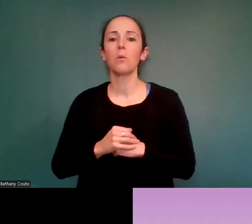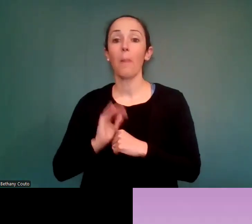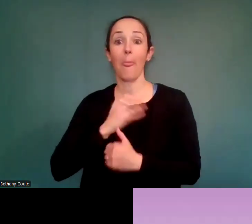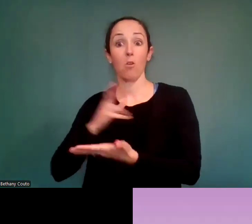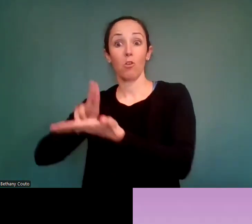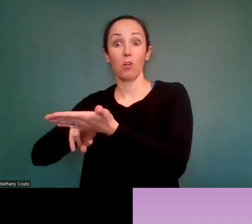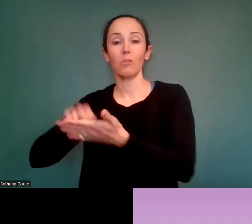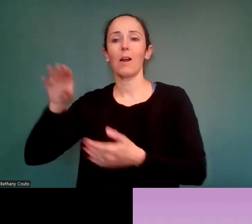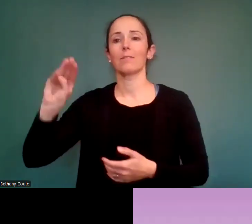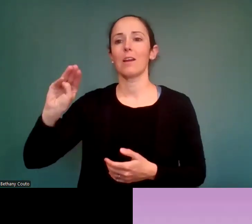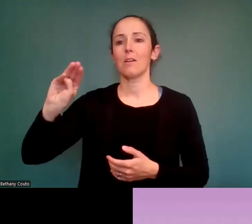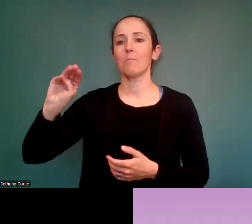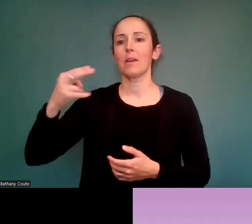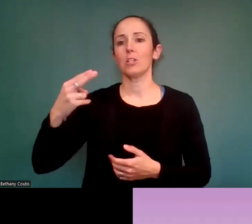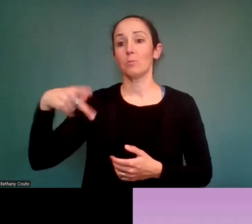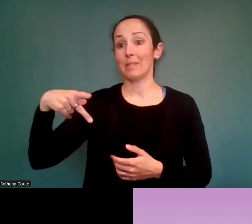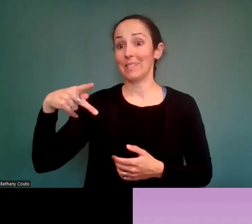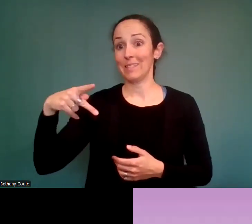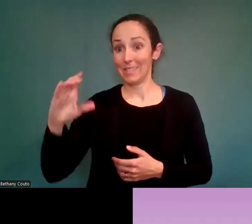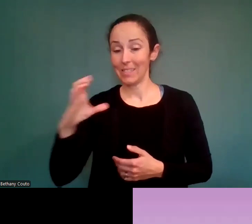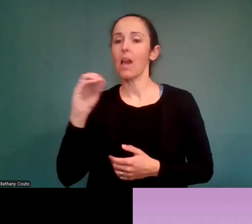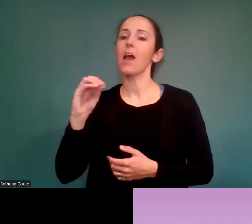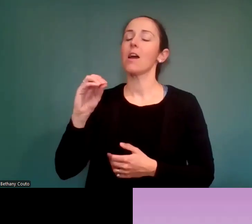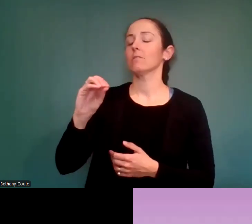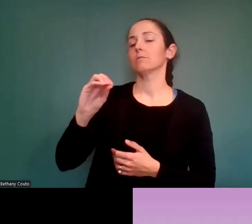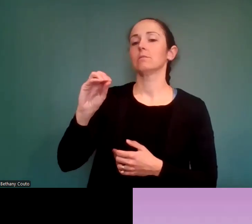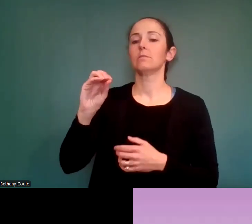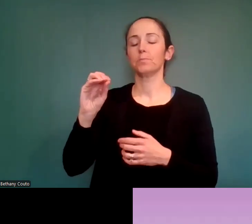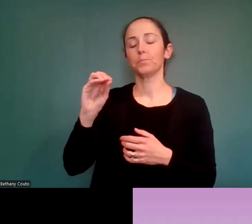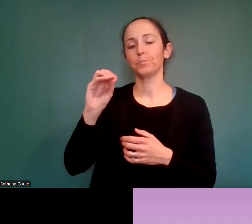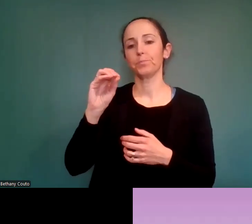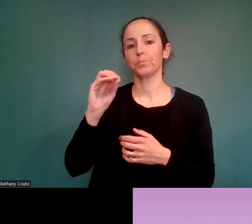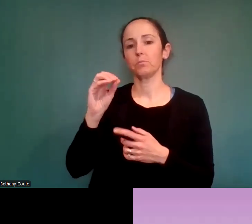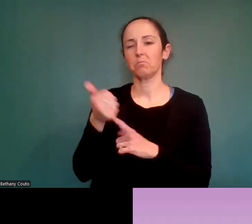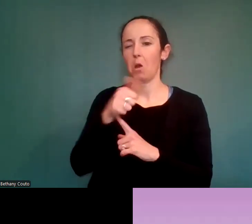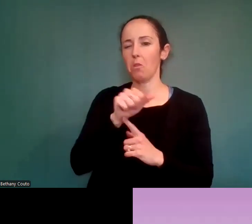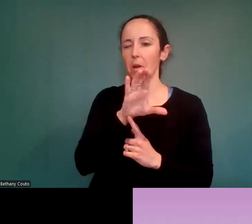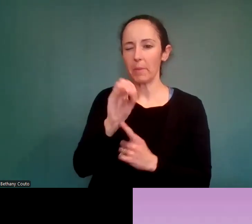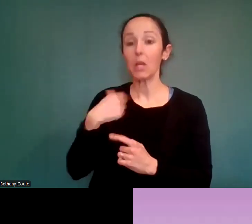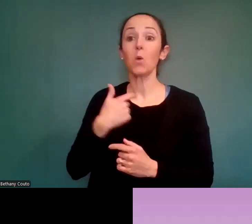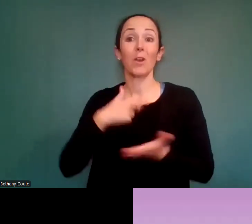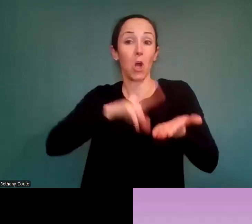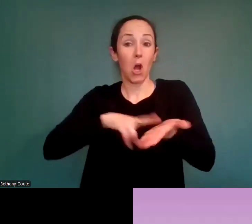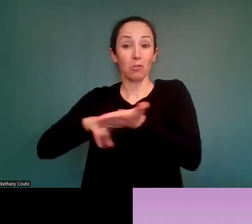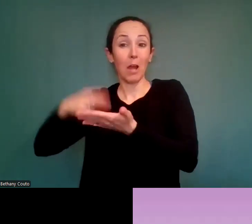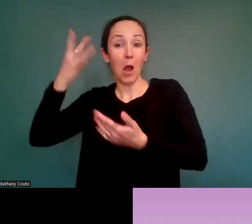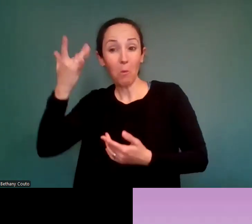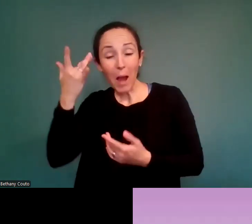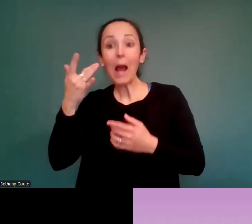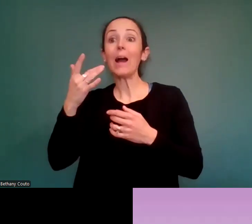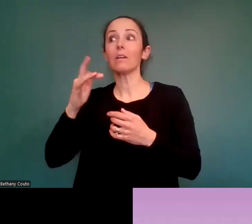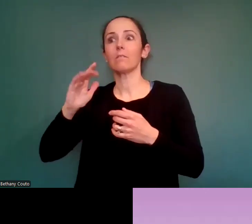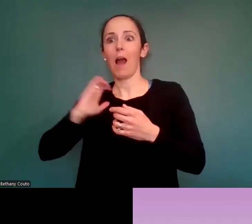MAPC and PHI, our data and action support providers, for the purpose of helping you with like having one-on-one